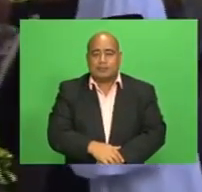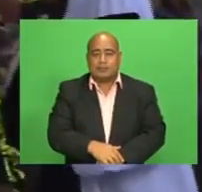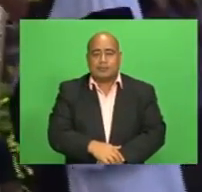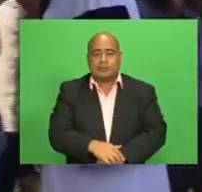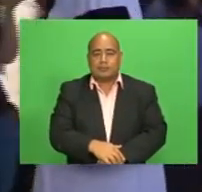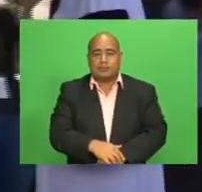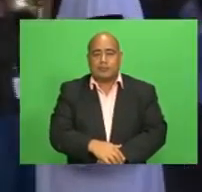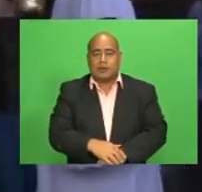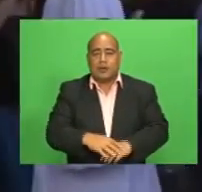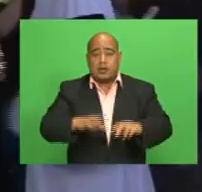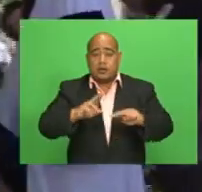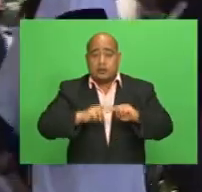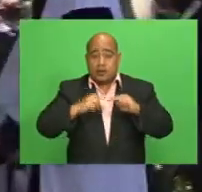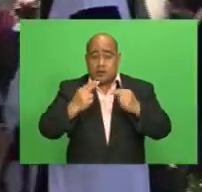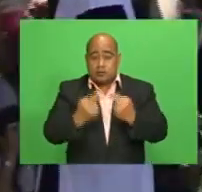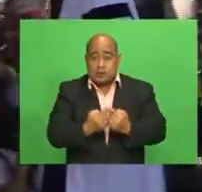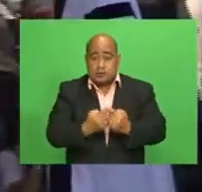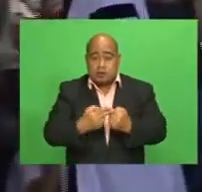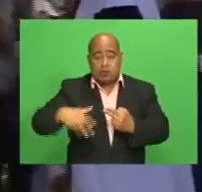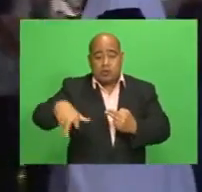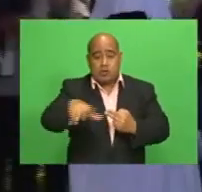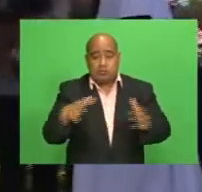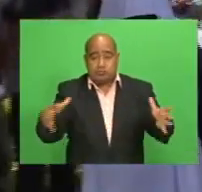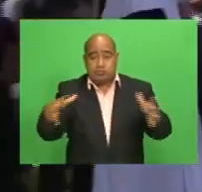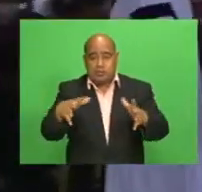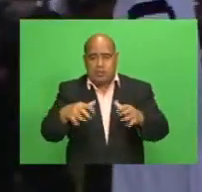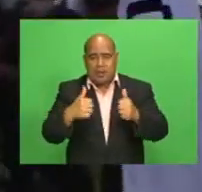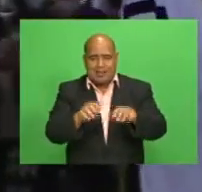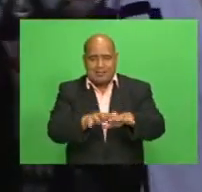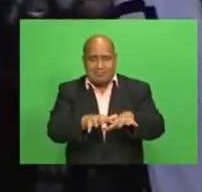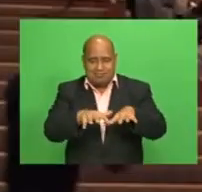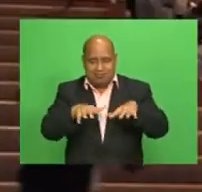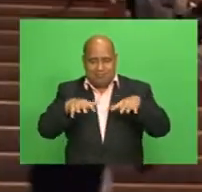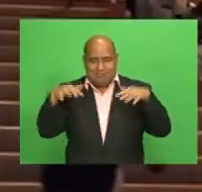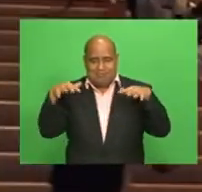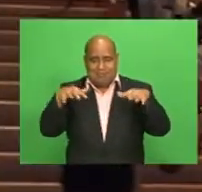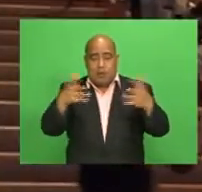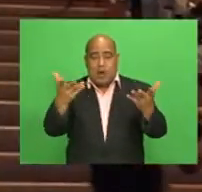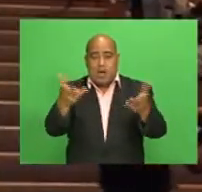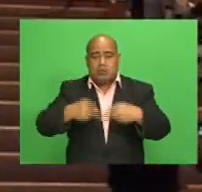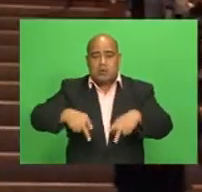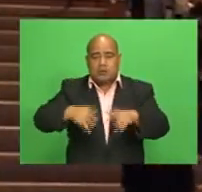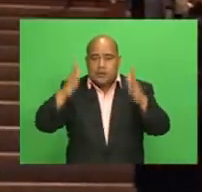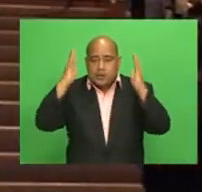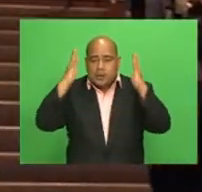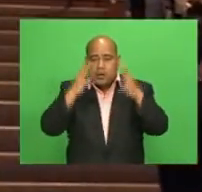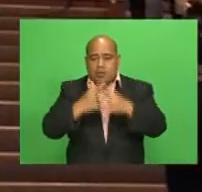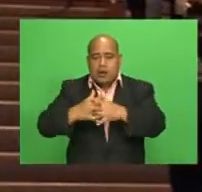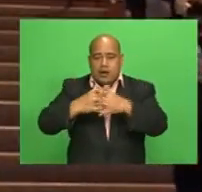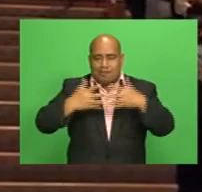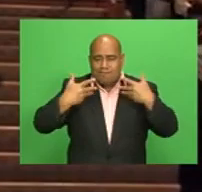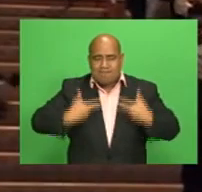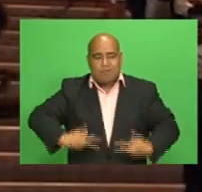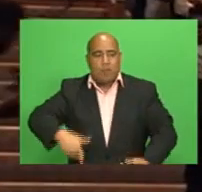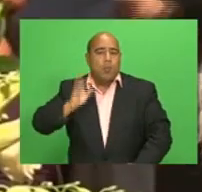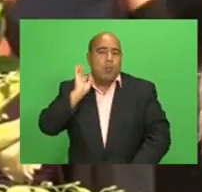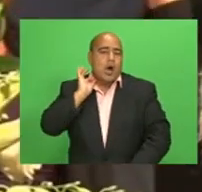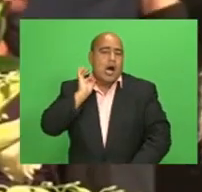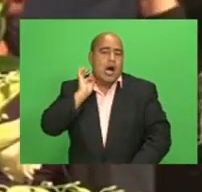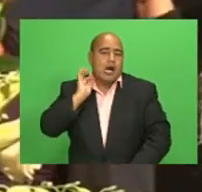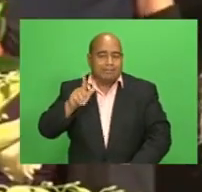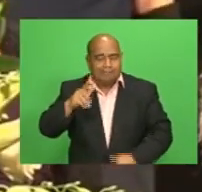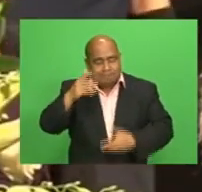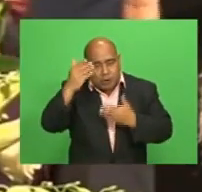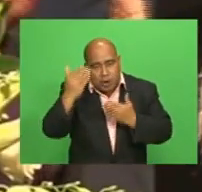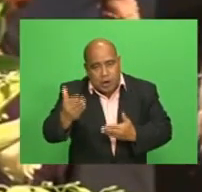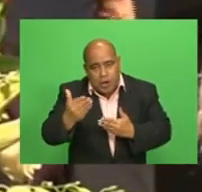Family and friends gathered at the Fountain of Praise Church in Houston, dressed in white to honor the man they knew as Big Floyd. This will